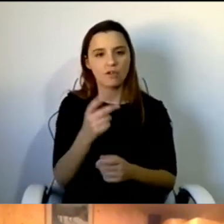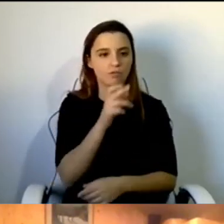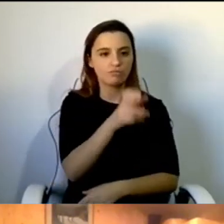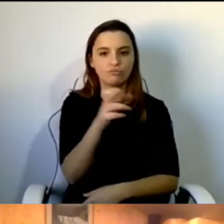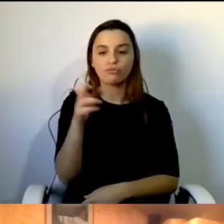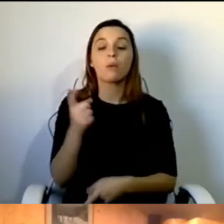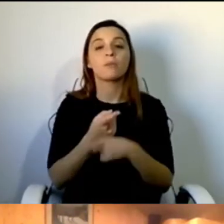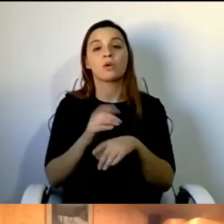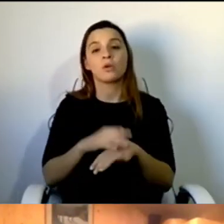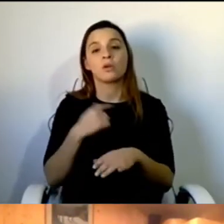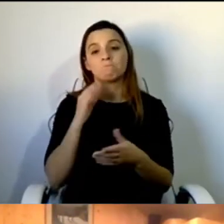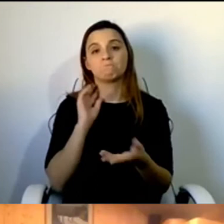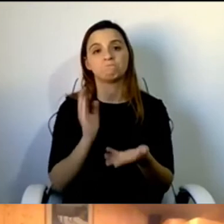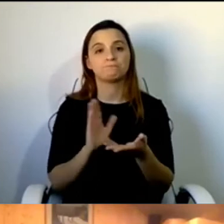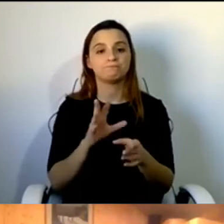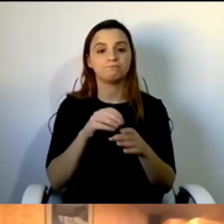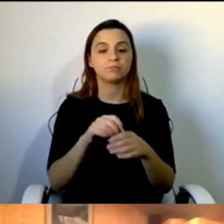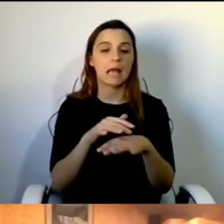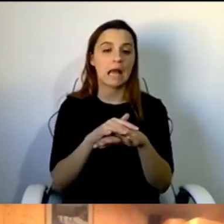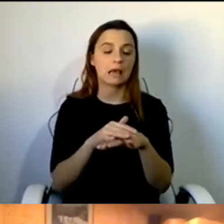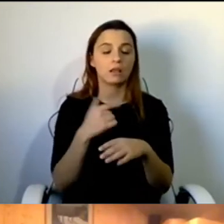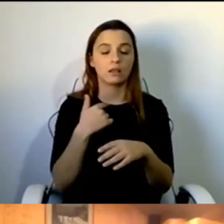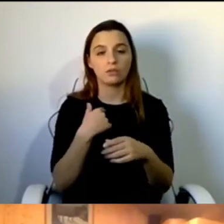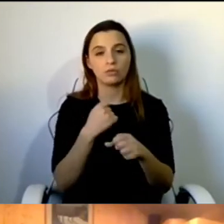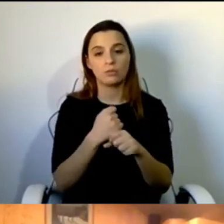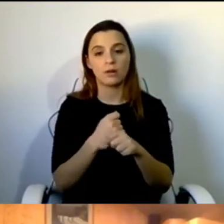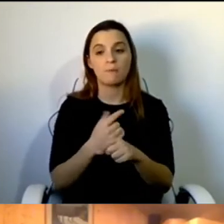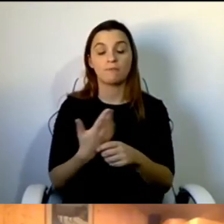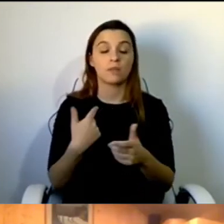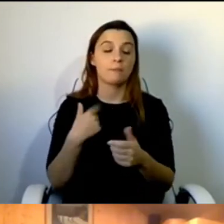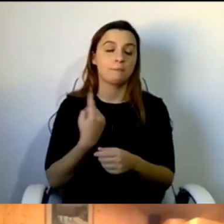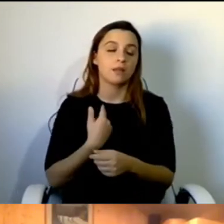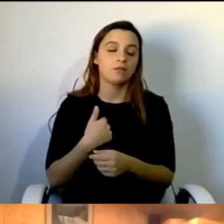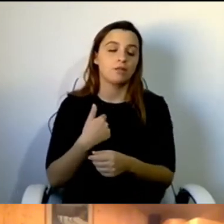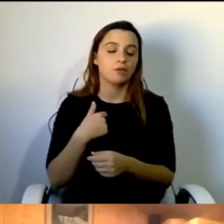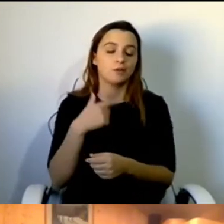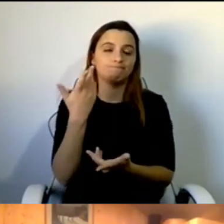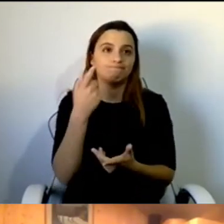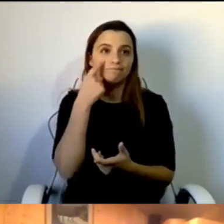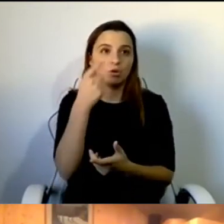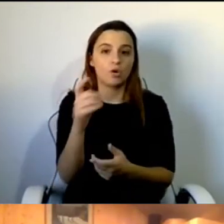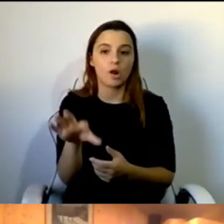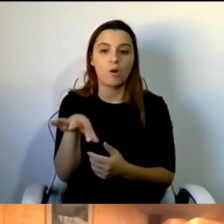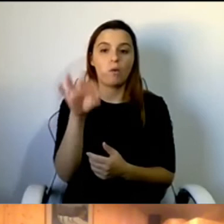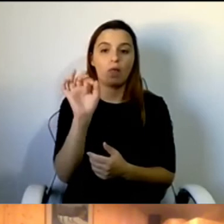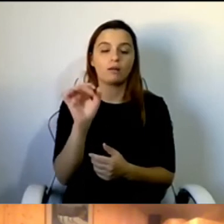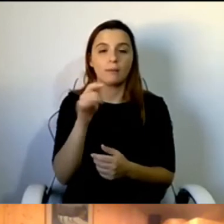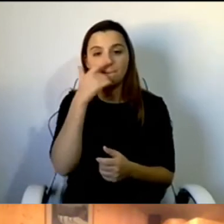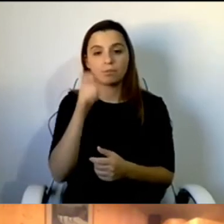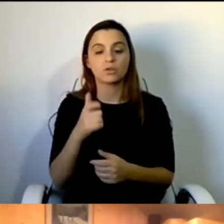to find a volunteer for 2 years because in the legislation, you have the right to